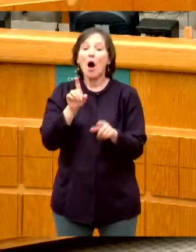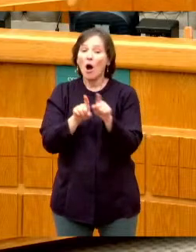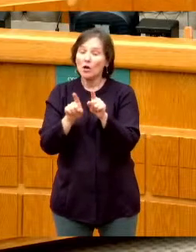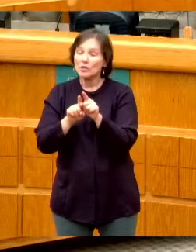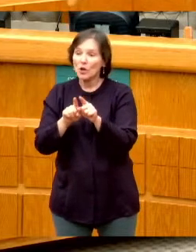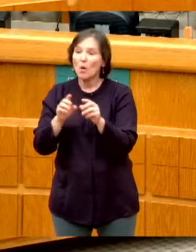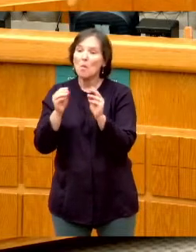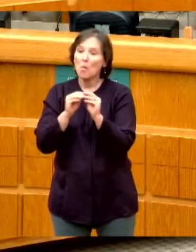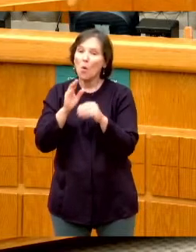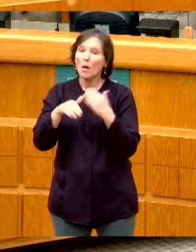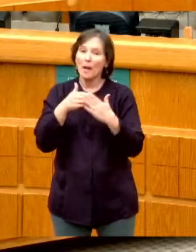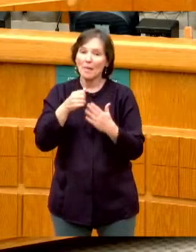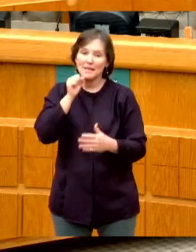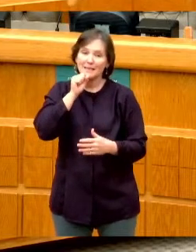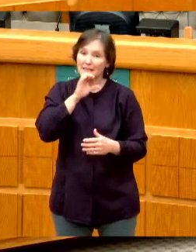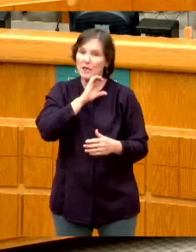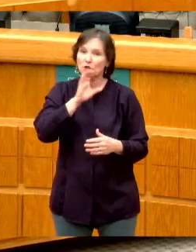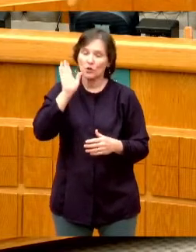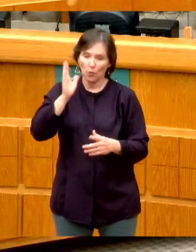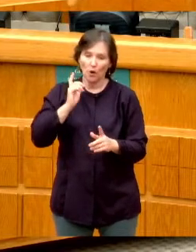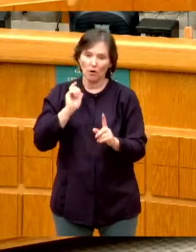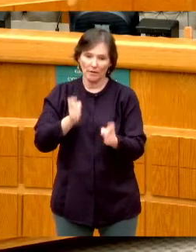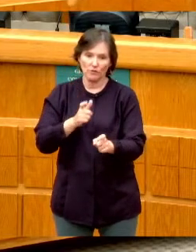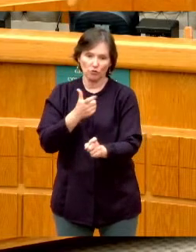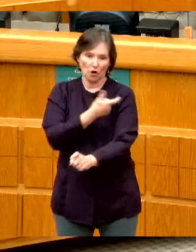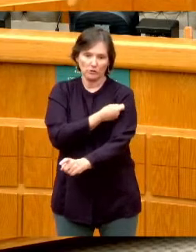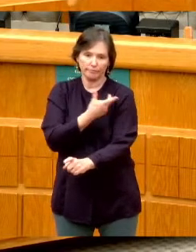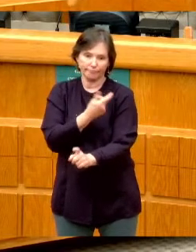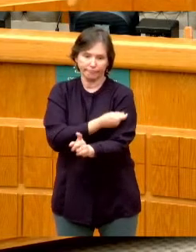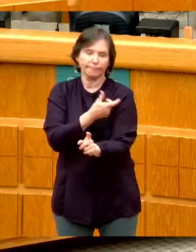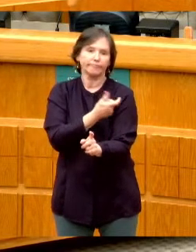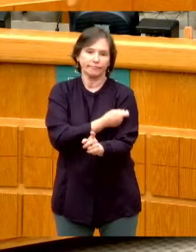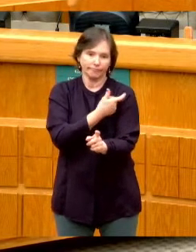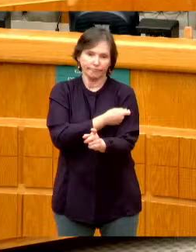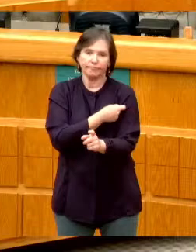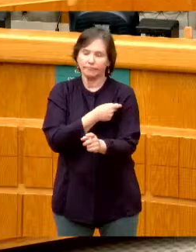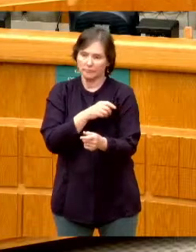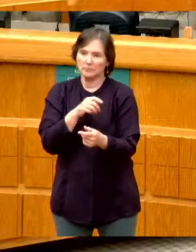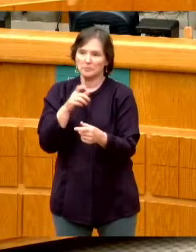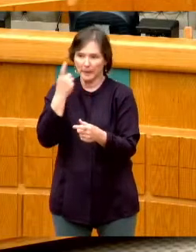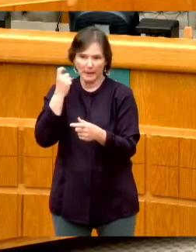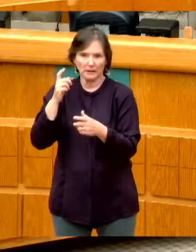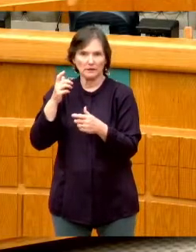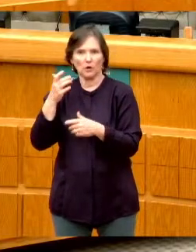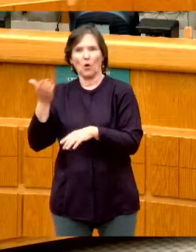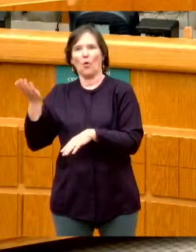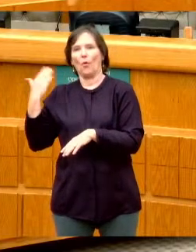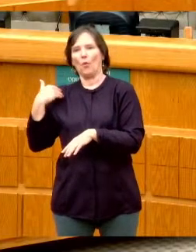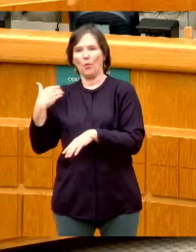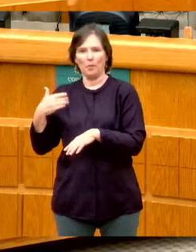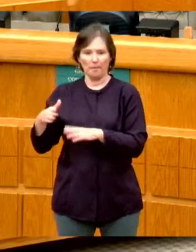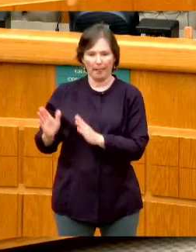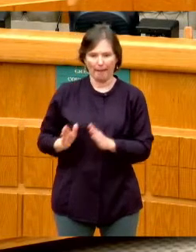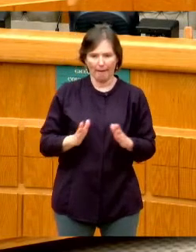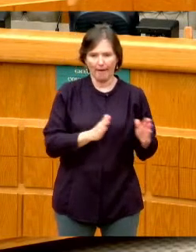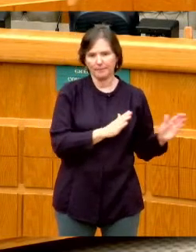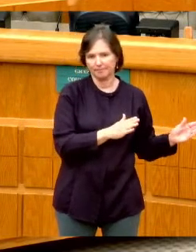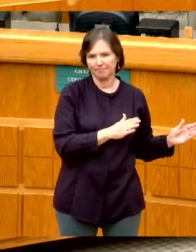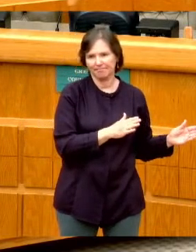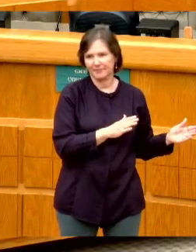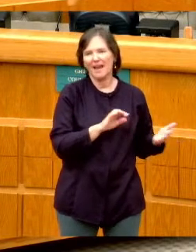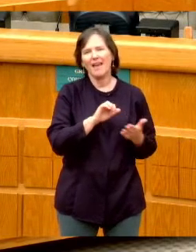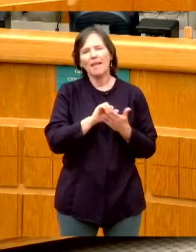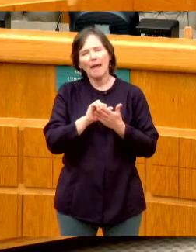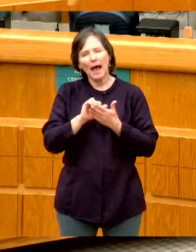true testament to the planning that went into effect so long ago. And all this planning and all this continued